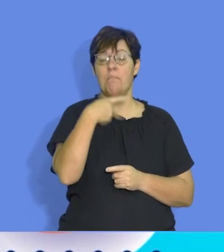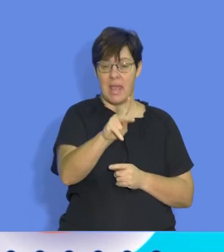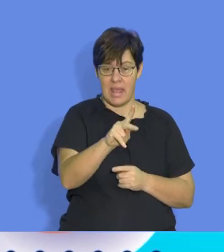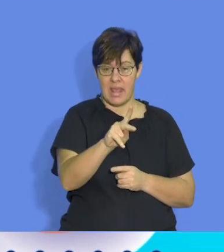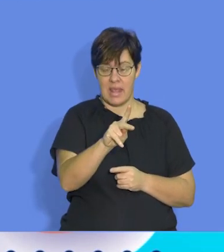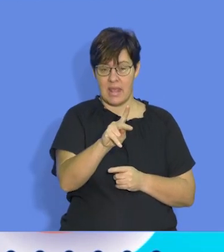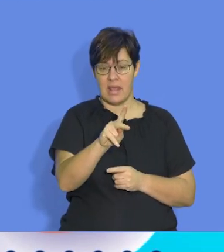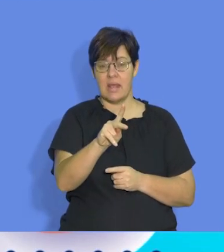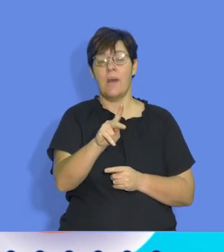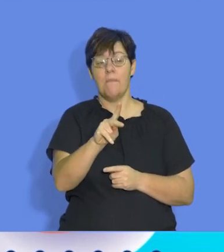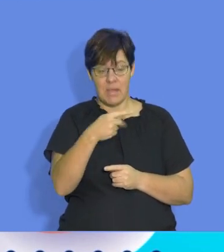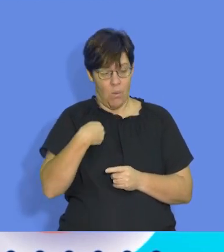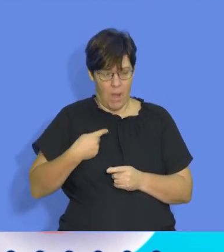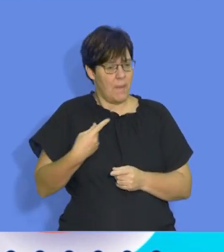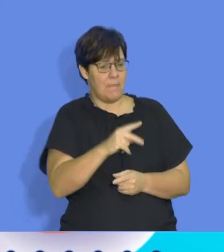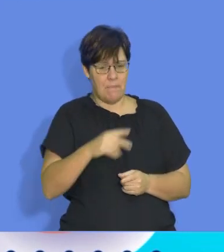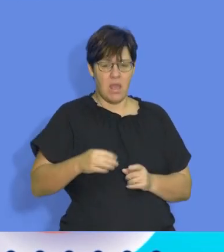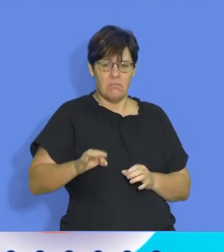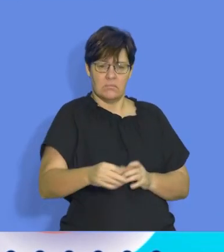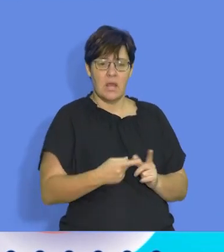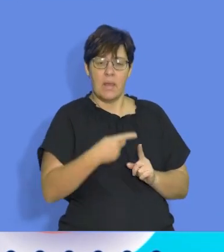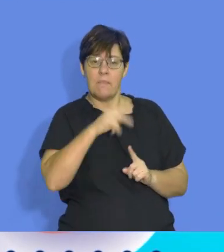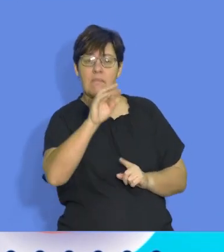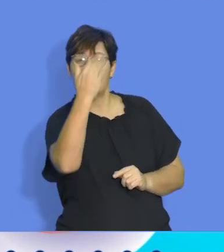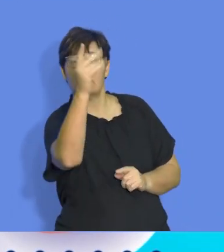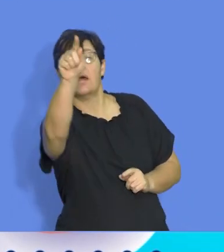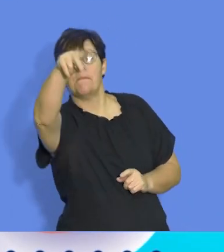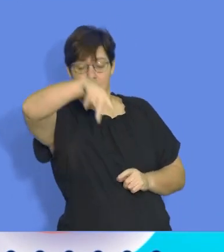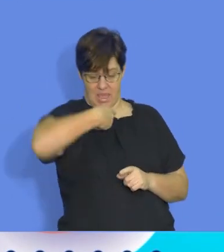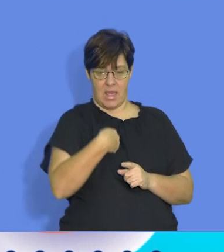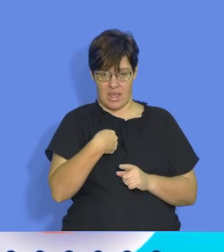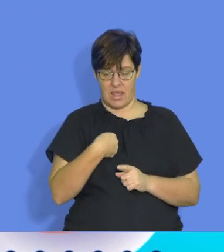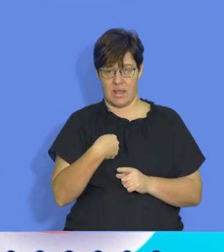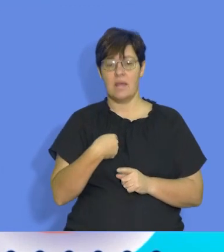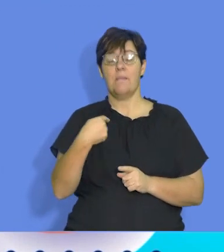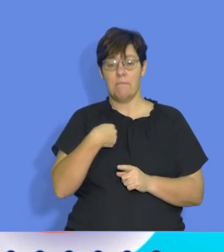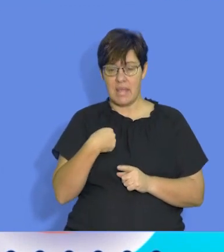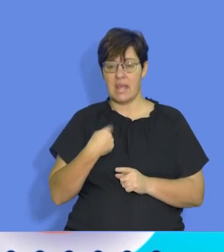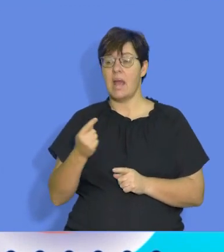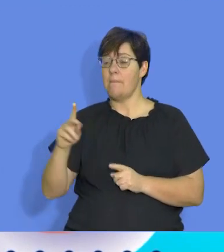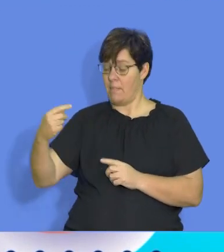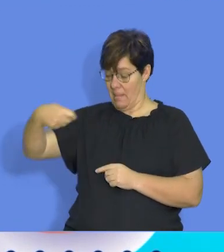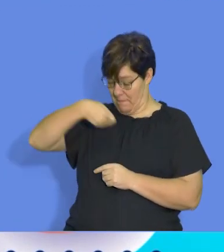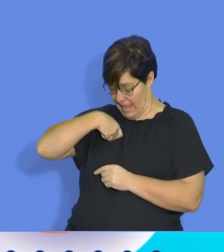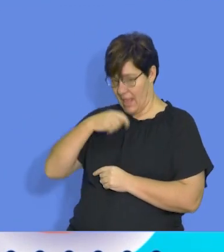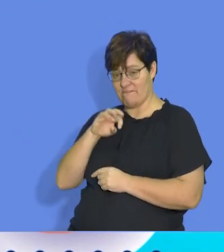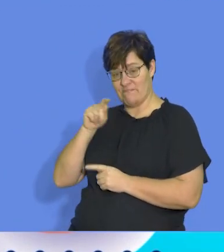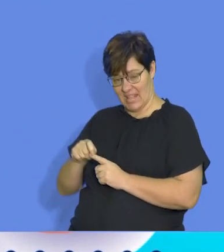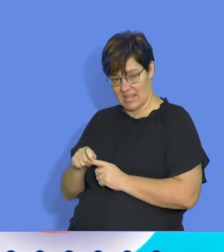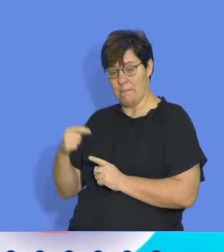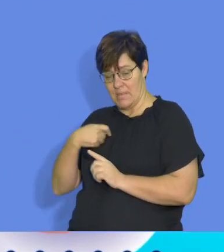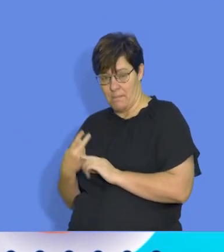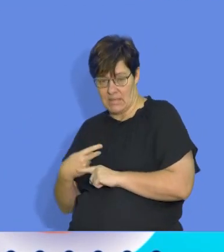back from SARS. Output VAT is the VAT that you collect and you pay over